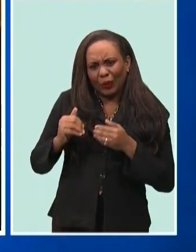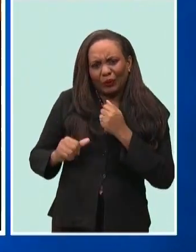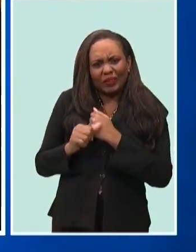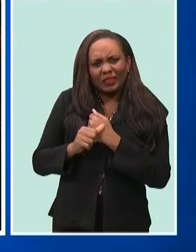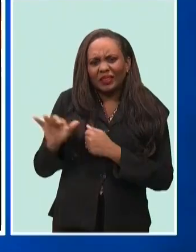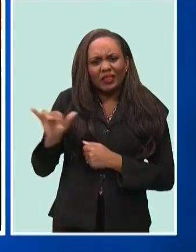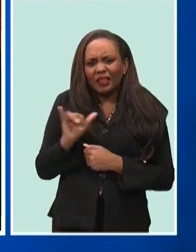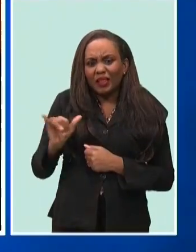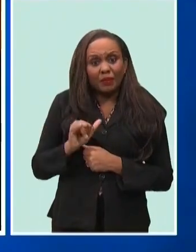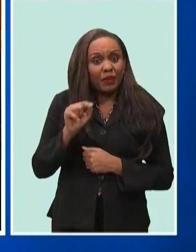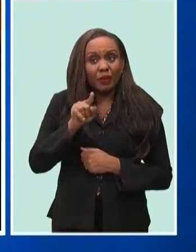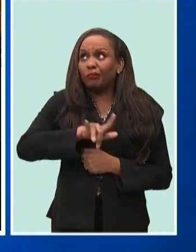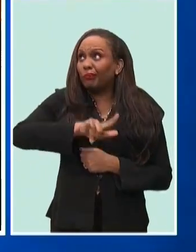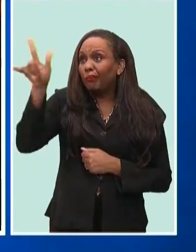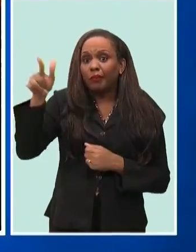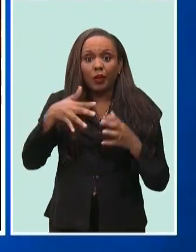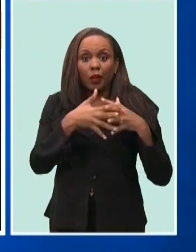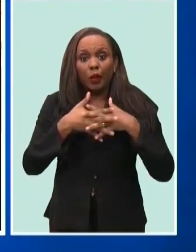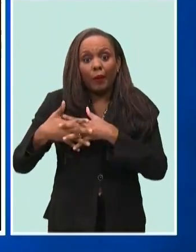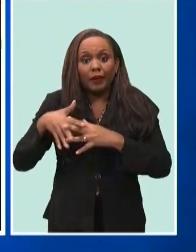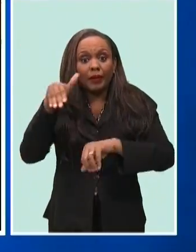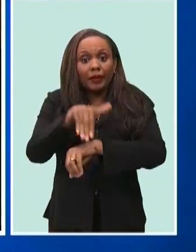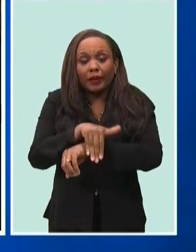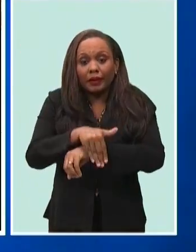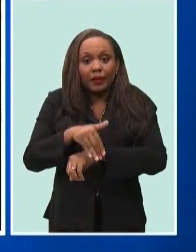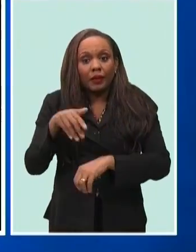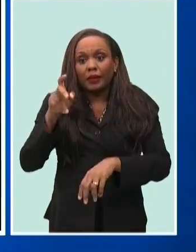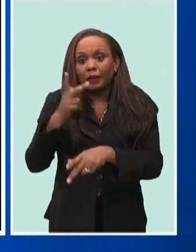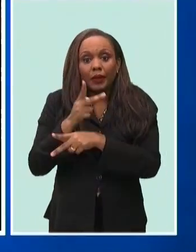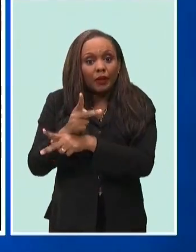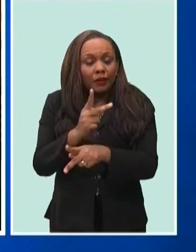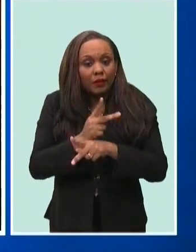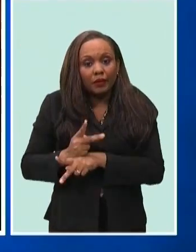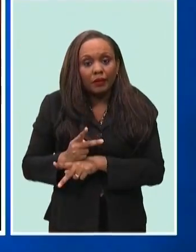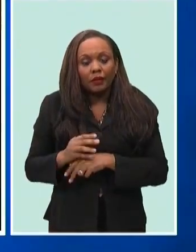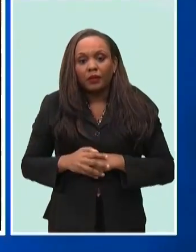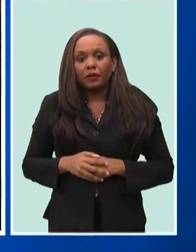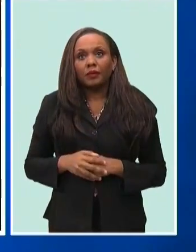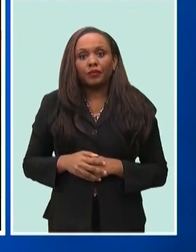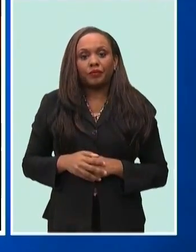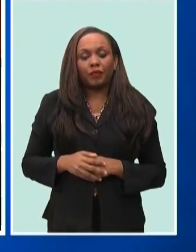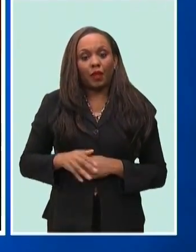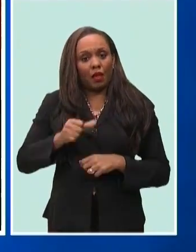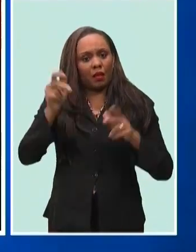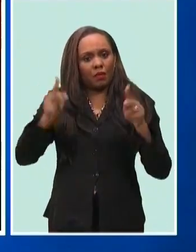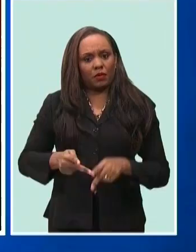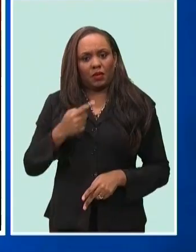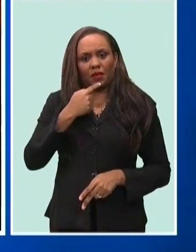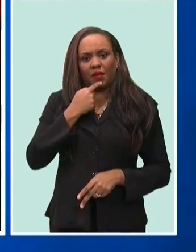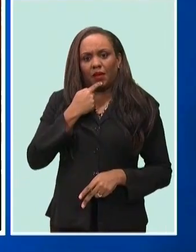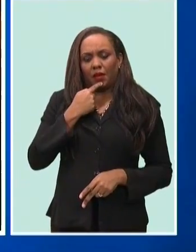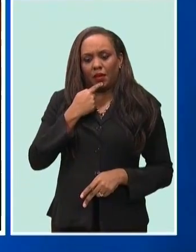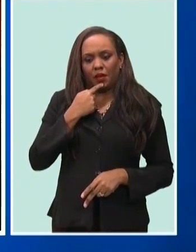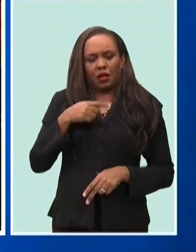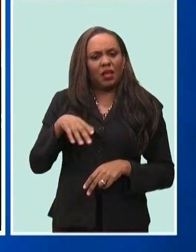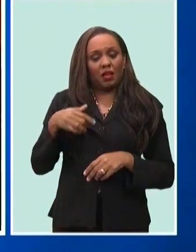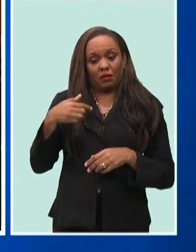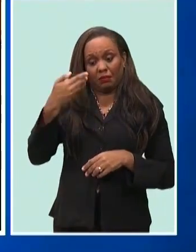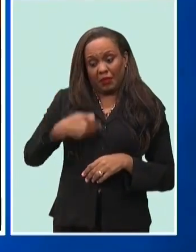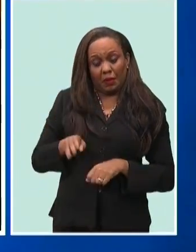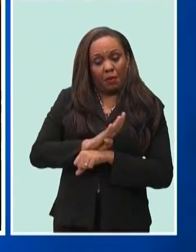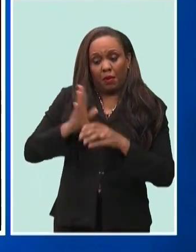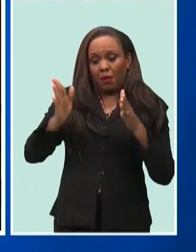if you were walking around in cities in the U.S. at night. Dwight Bell says even as a Barbadian, he avoids those areas anyway, and